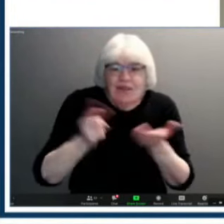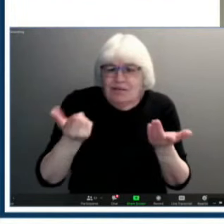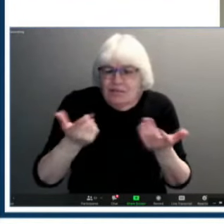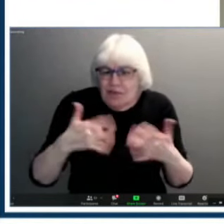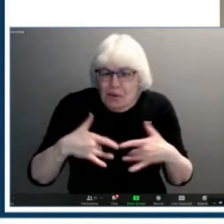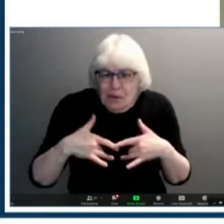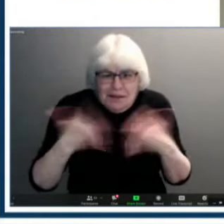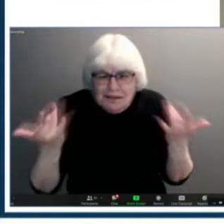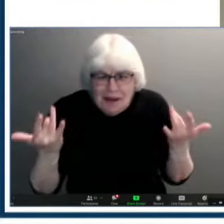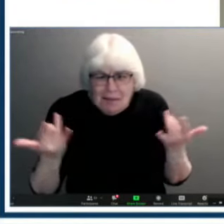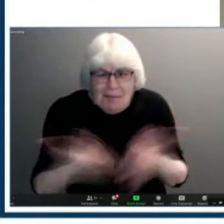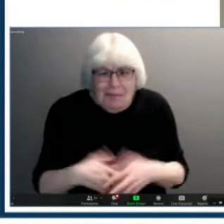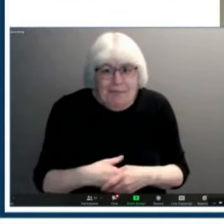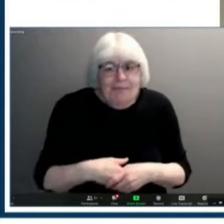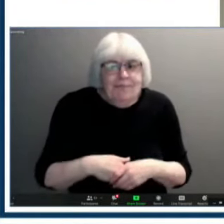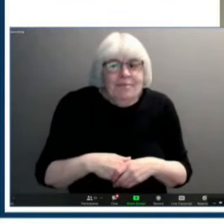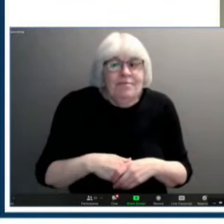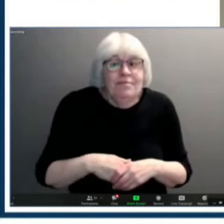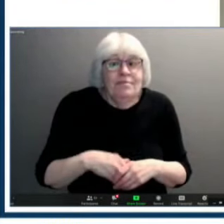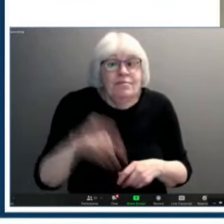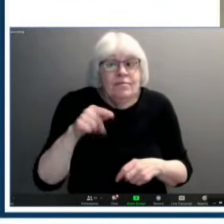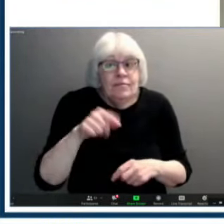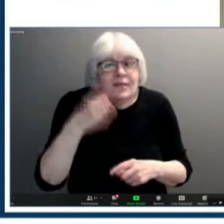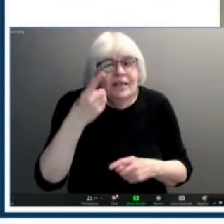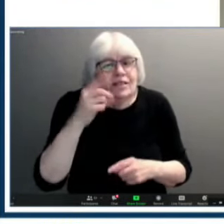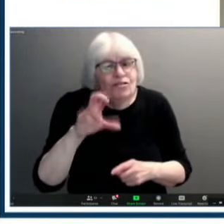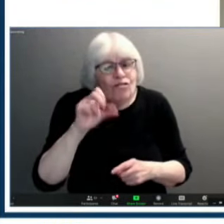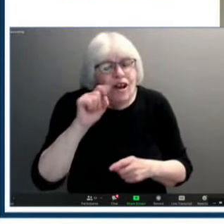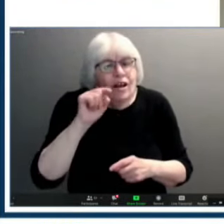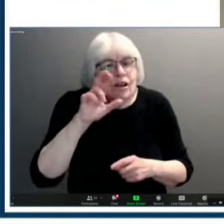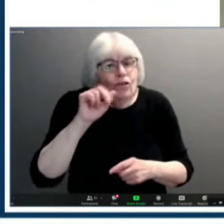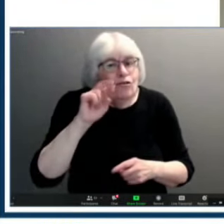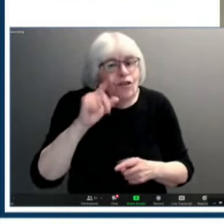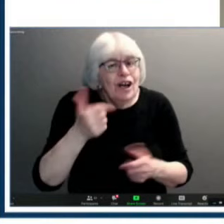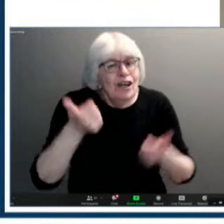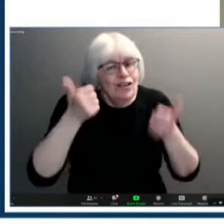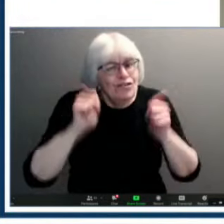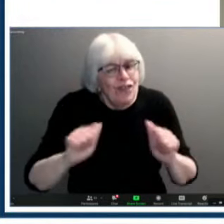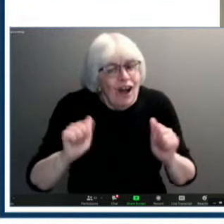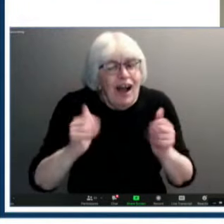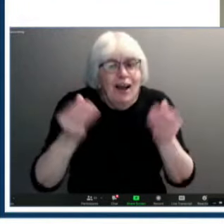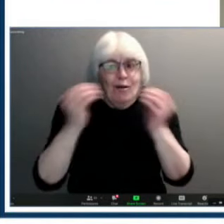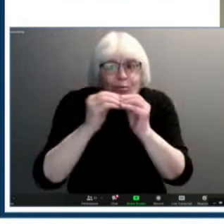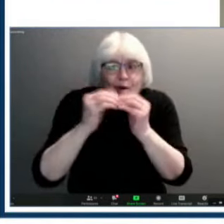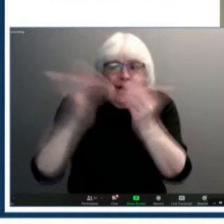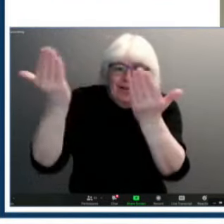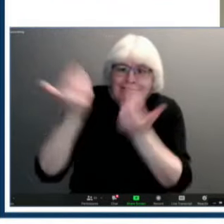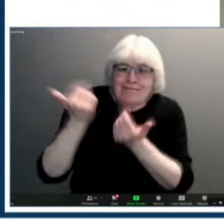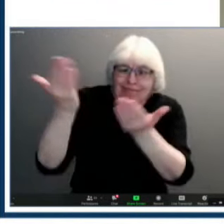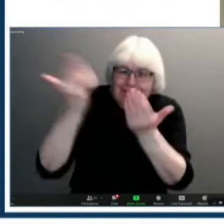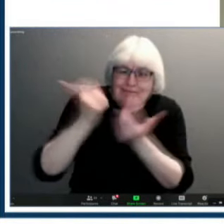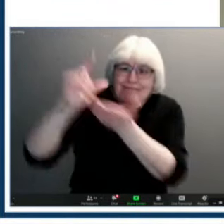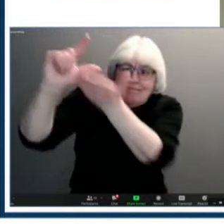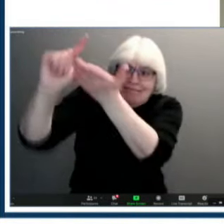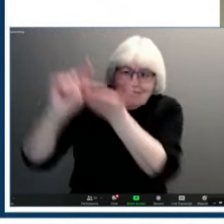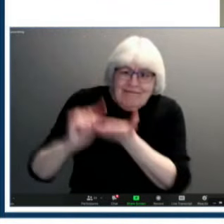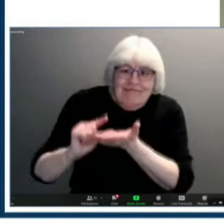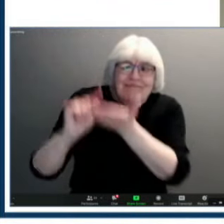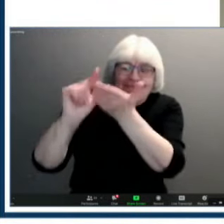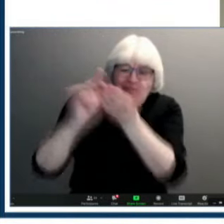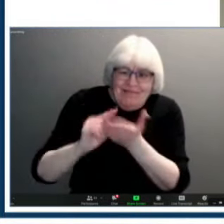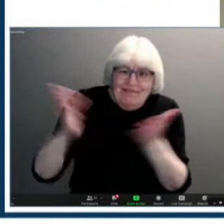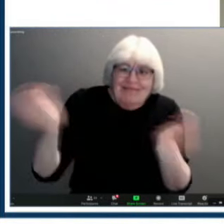had always been working on trying to increase our supply and into January and increase our vaccination